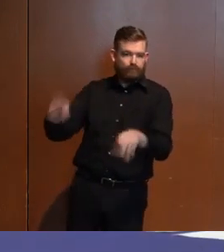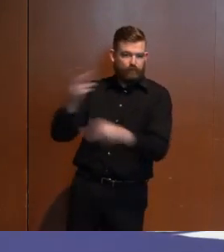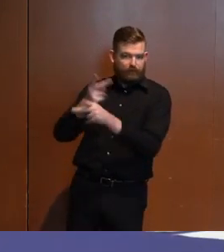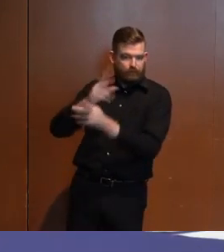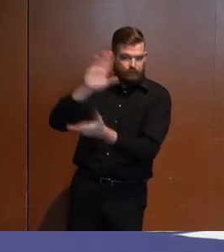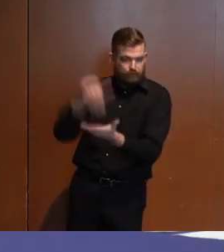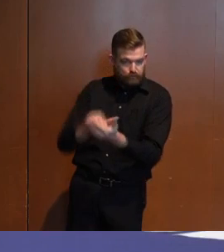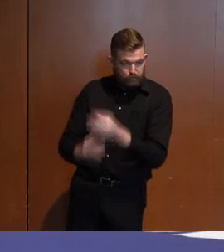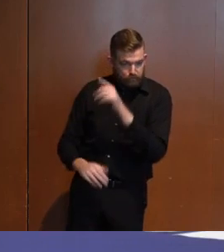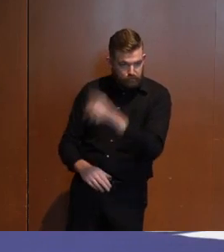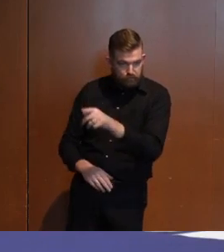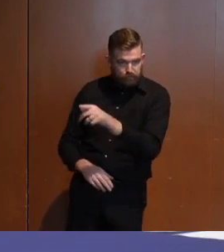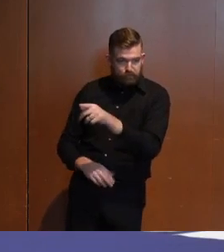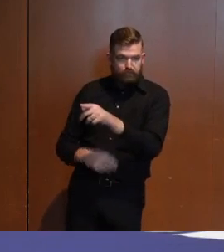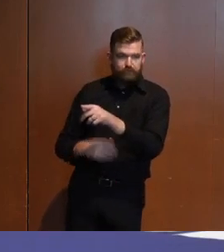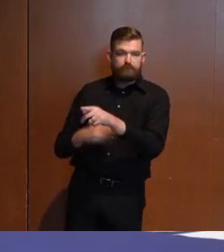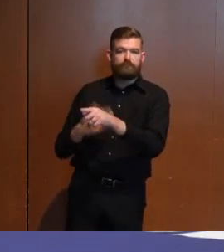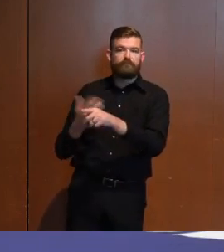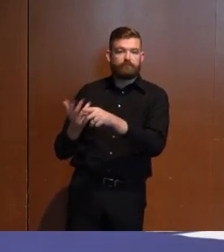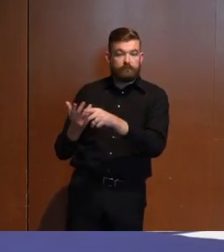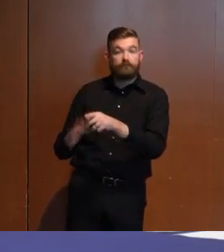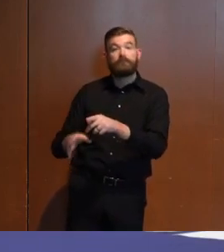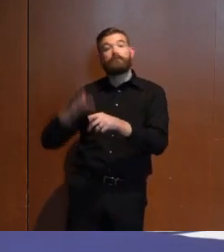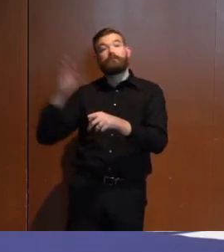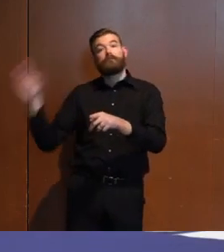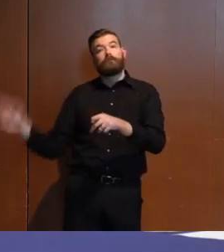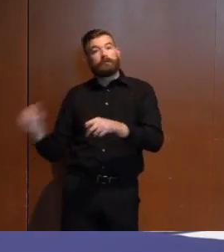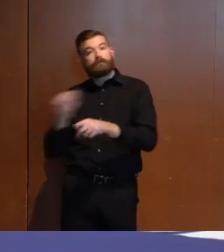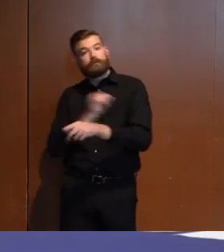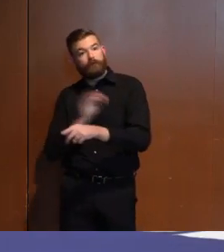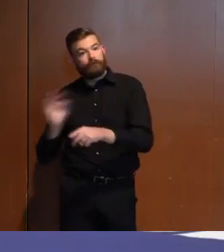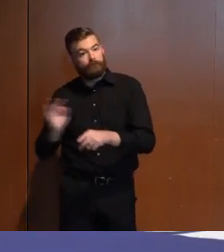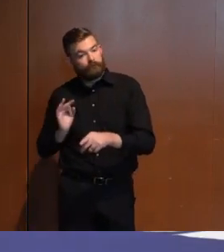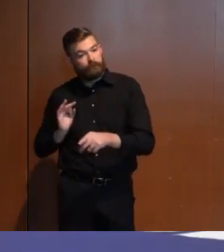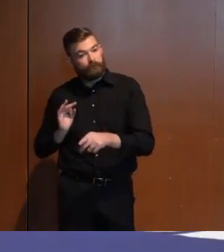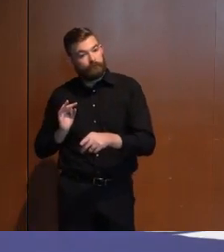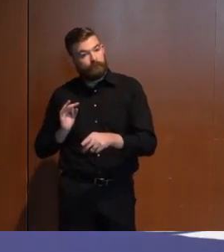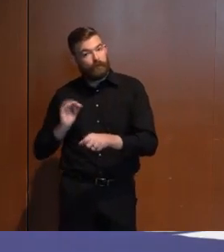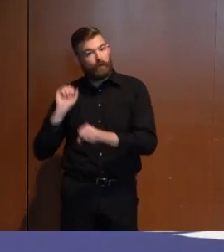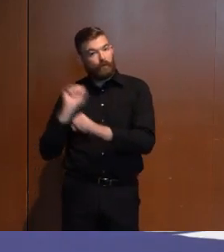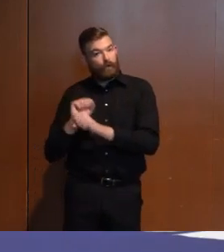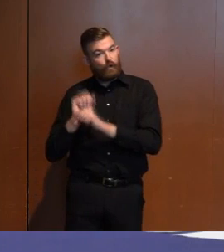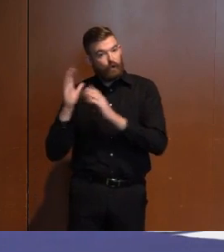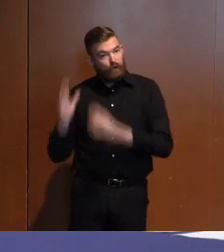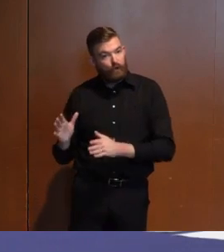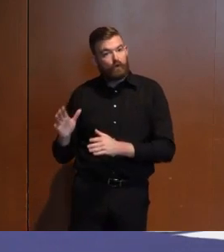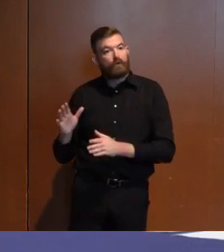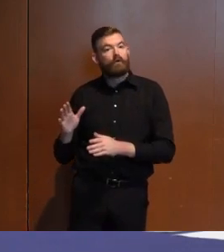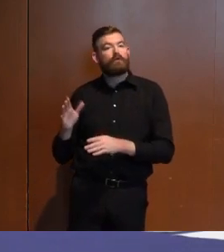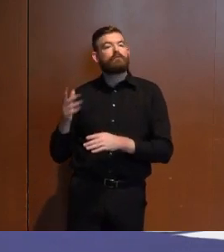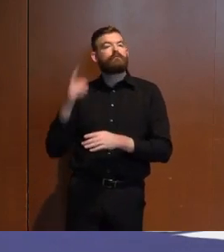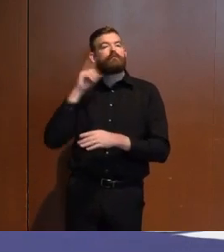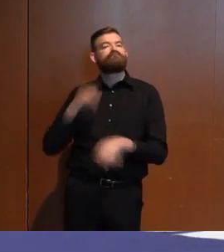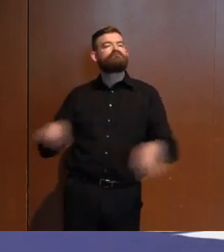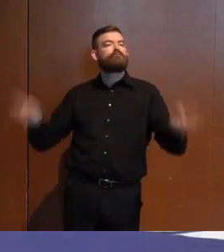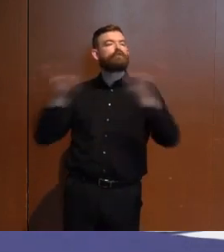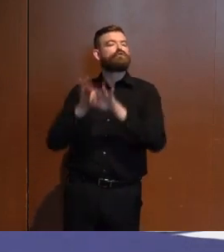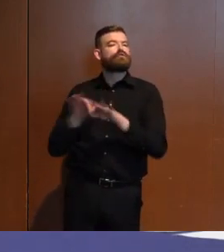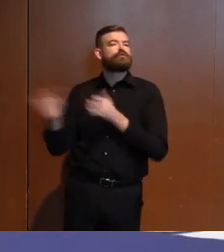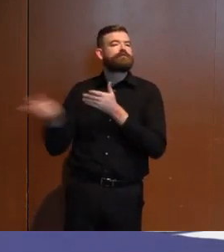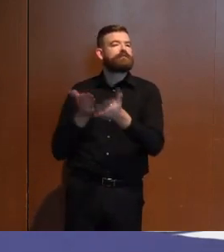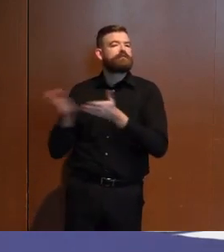themselves. Staff workers for people who provide, staff who provide essential services, essential social